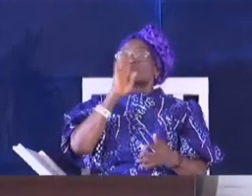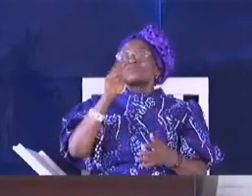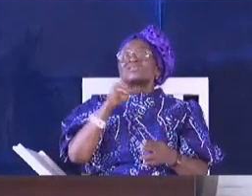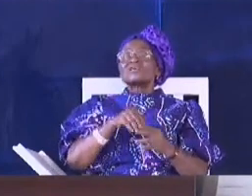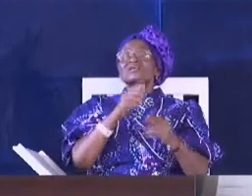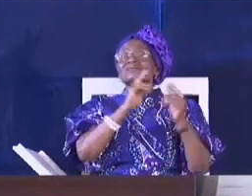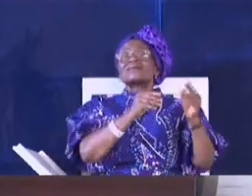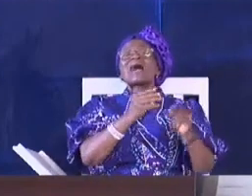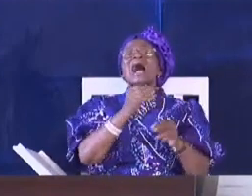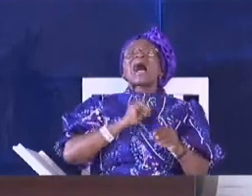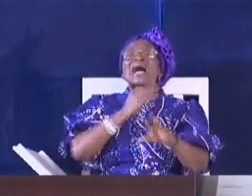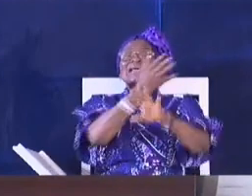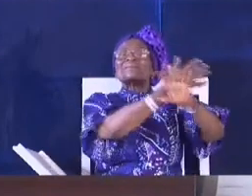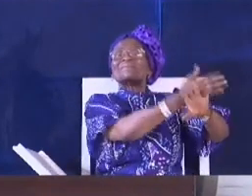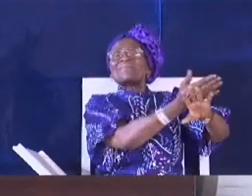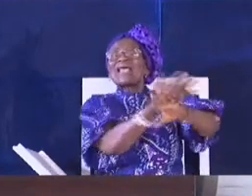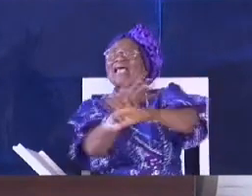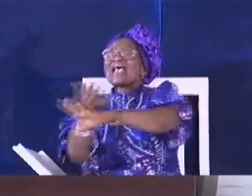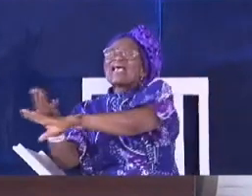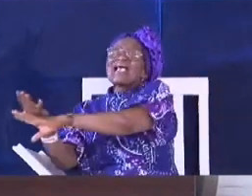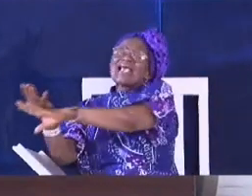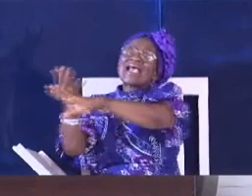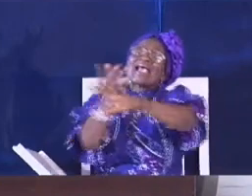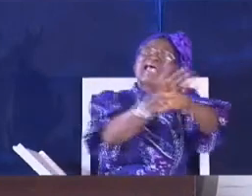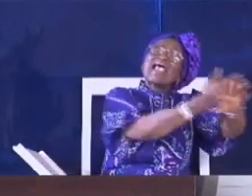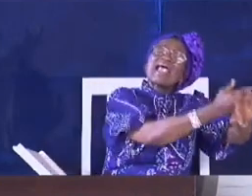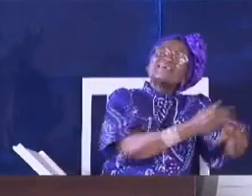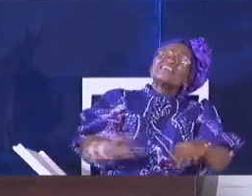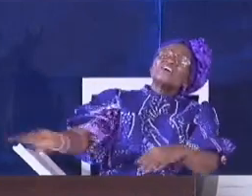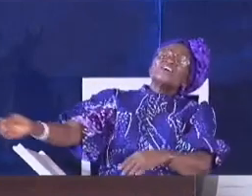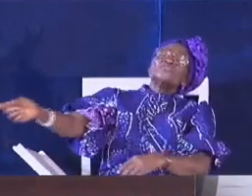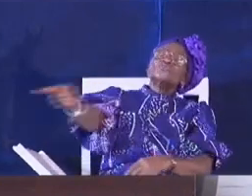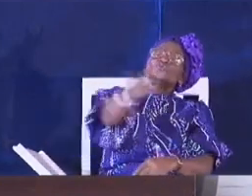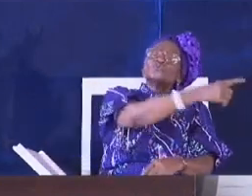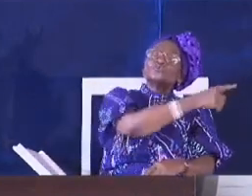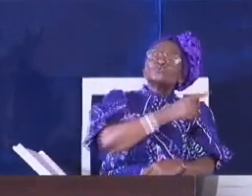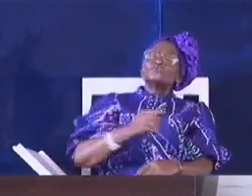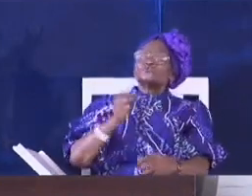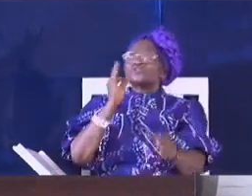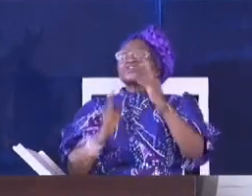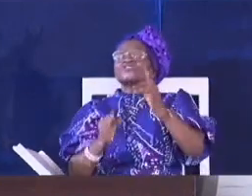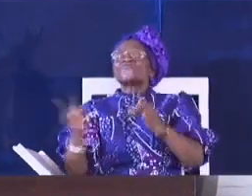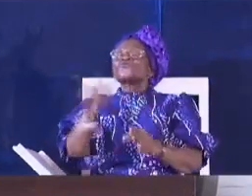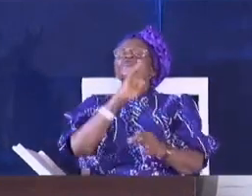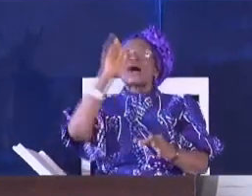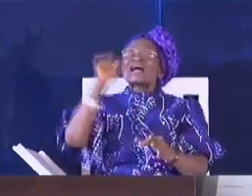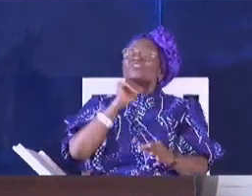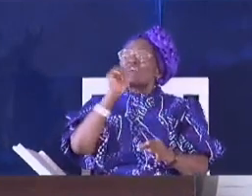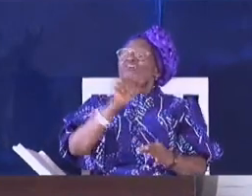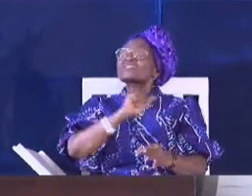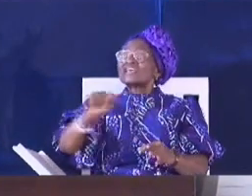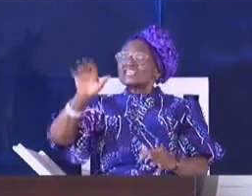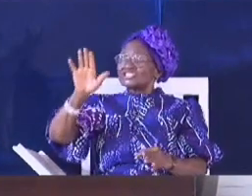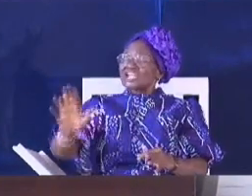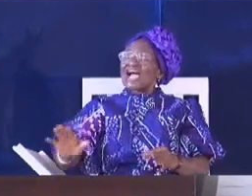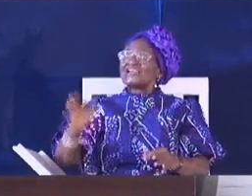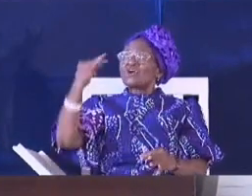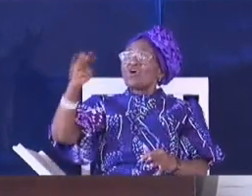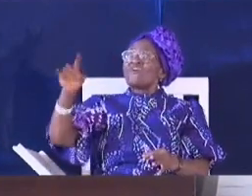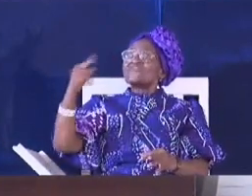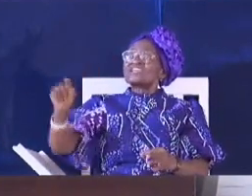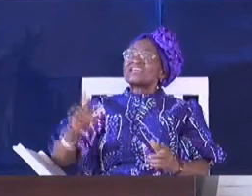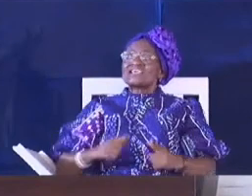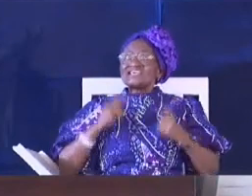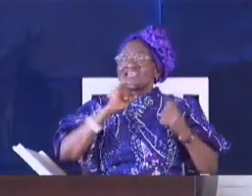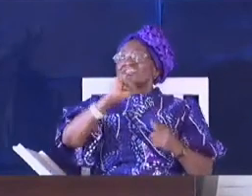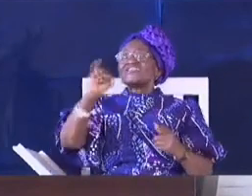I beg you, if you are not on the side of the Lord, if you are not a child of the living God, if you know you are